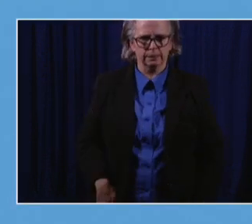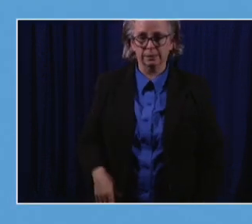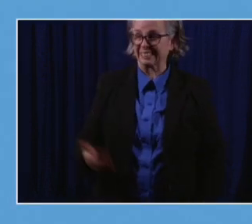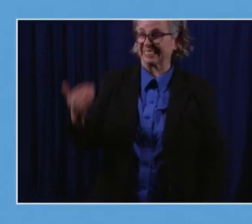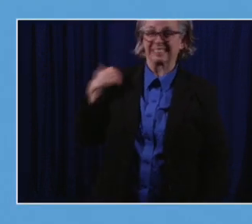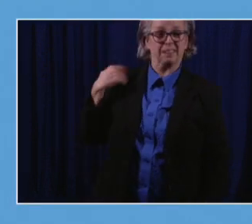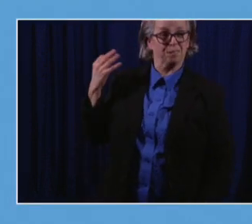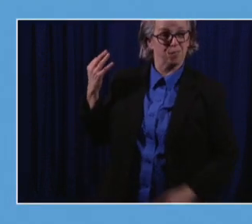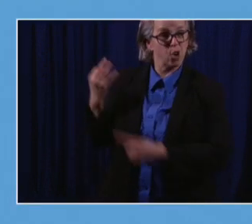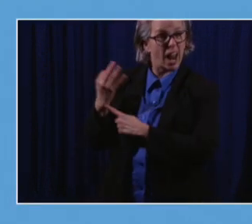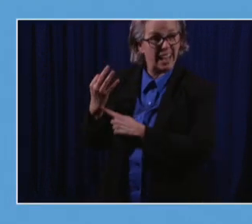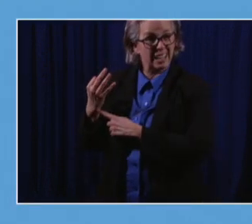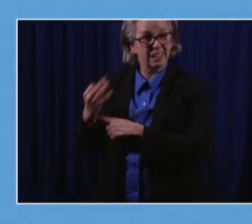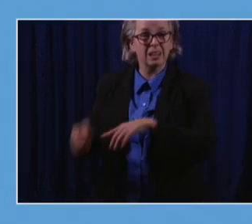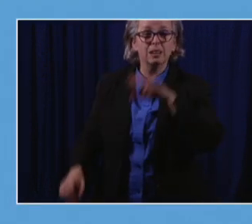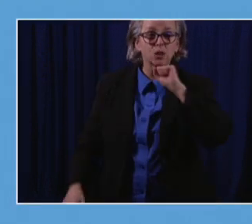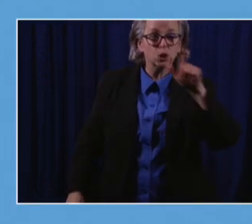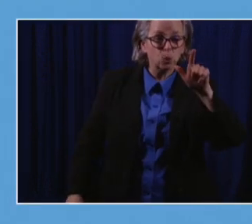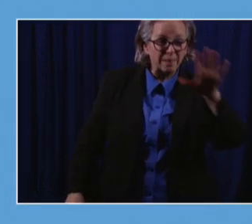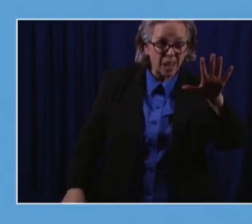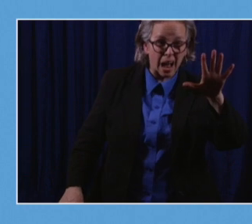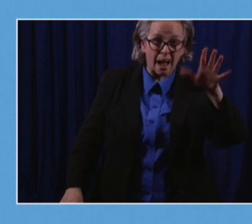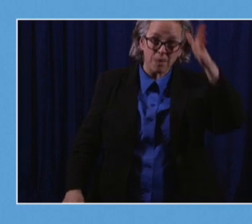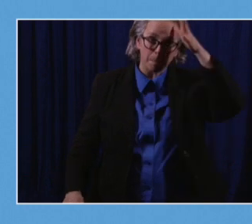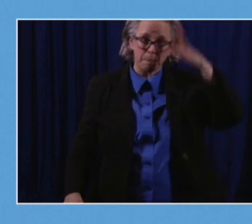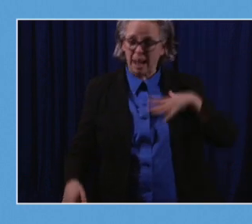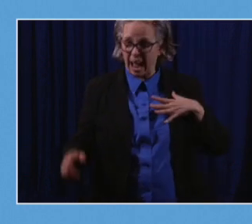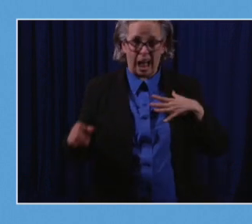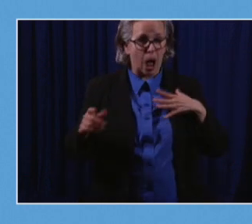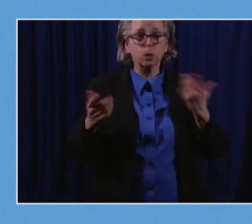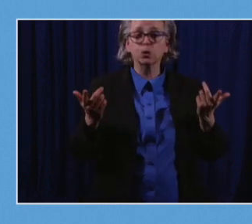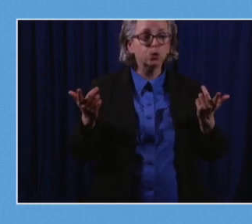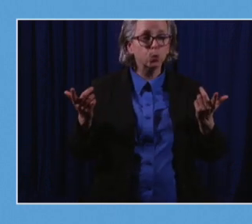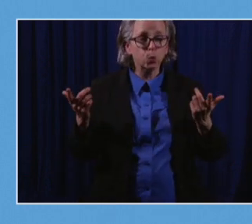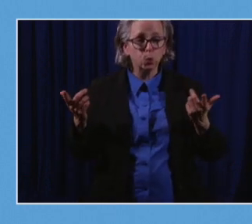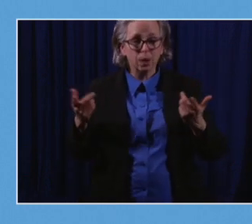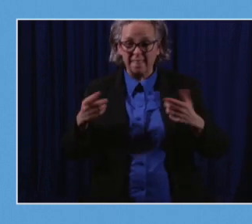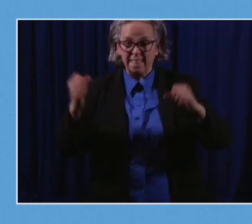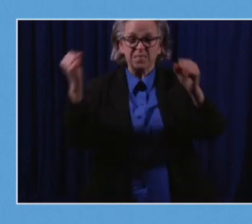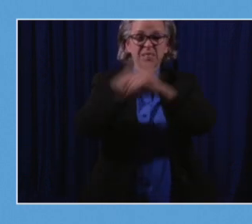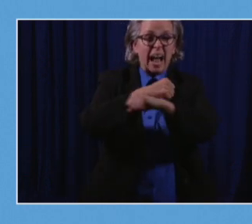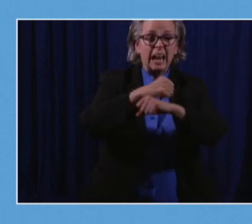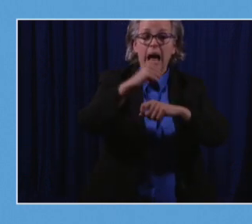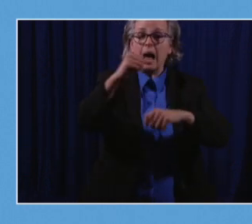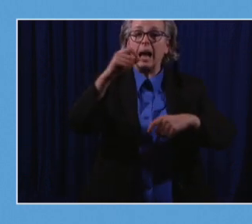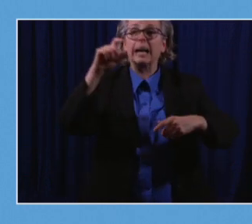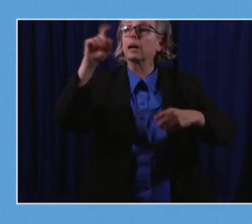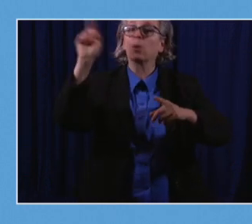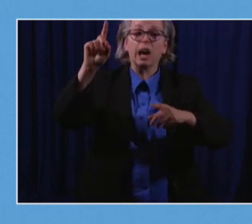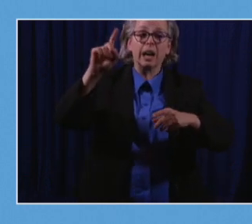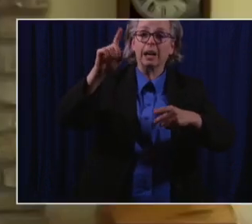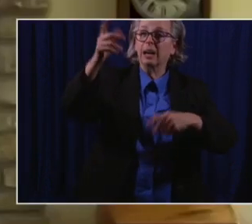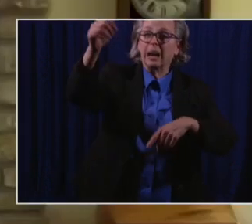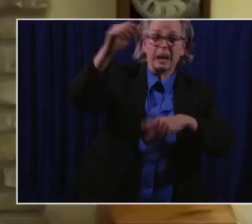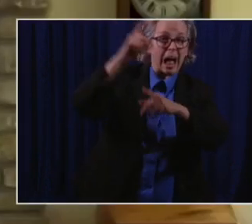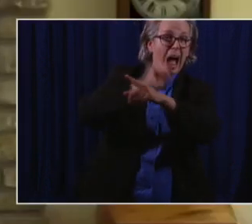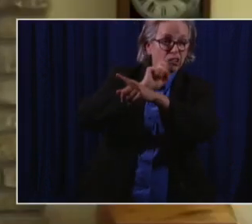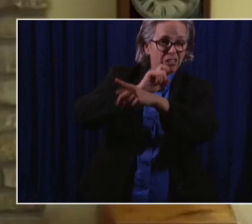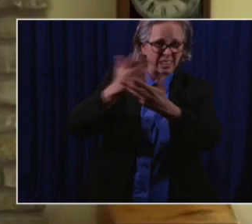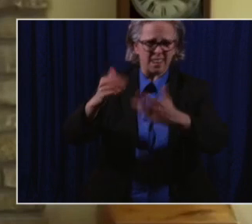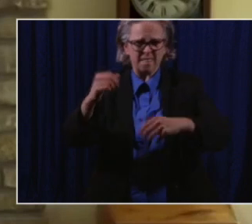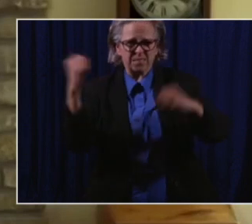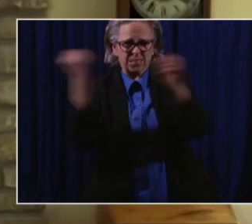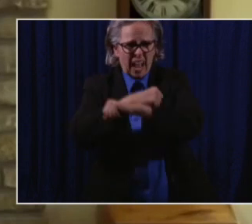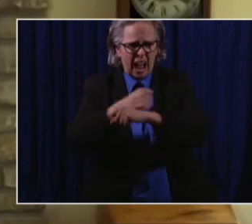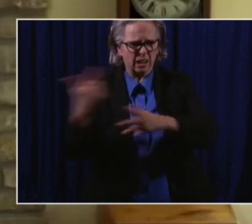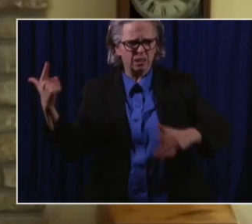25-year-old man fatally shot during fight at bar on Akron's east side, 2 in critical condition. Let's talk a little bit